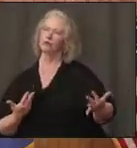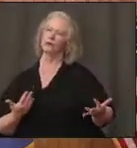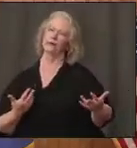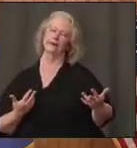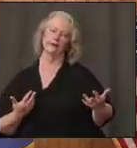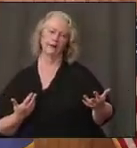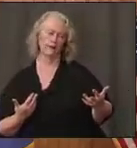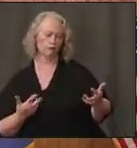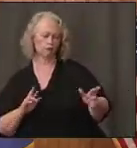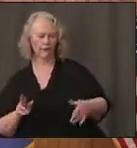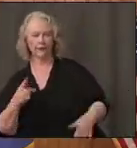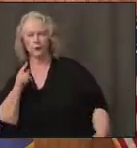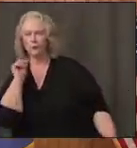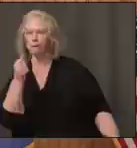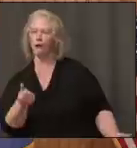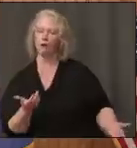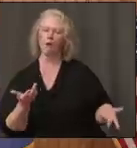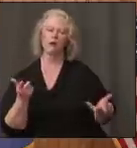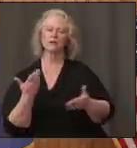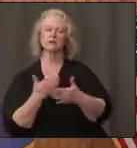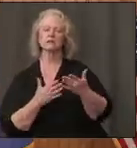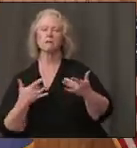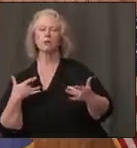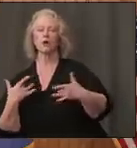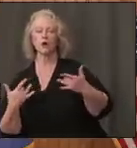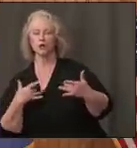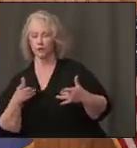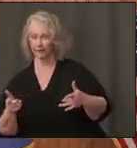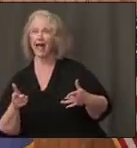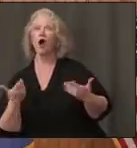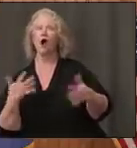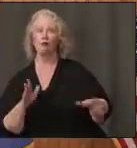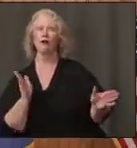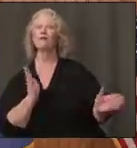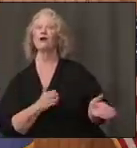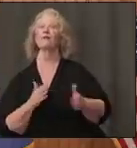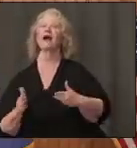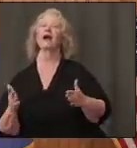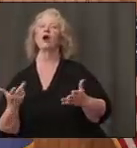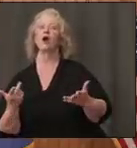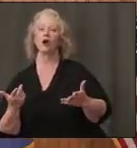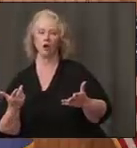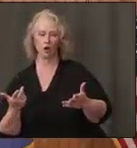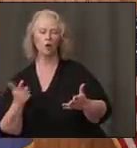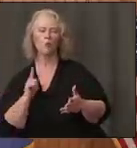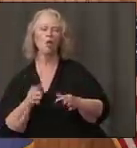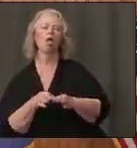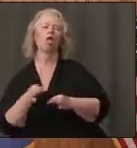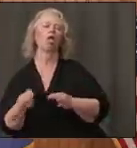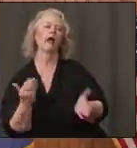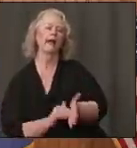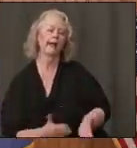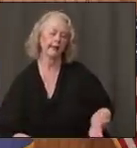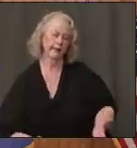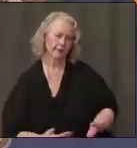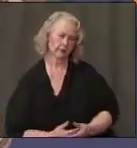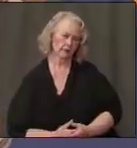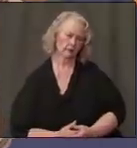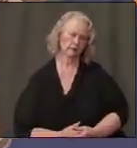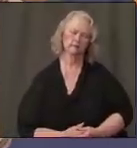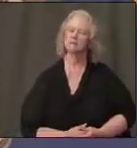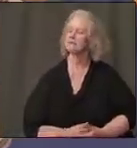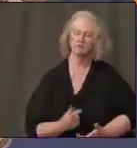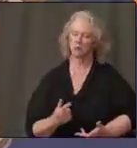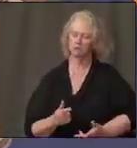reopen for tomorrow, and there's concerns that they make preparations now for a June 1st, and then it changes again. No,